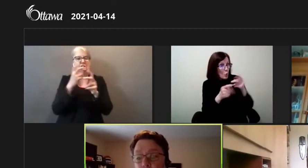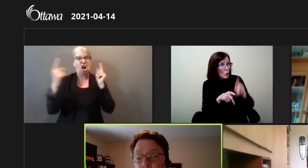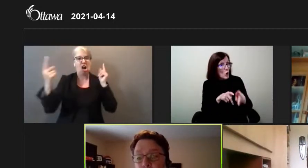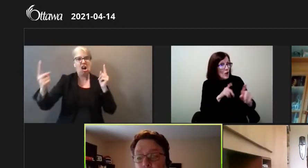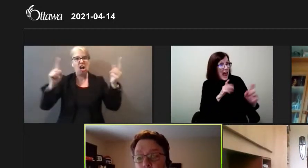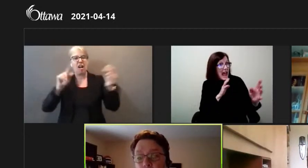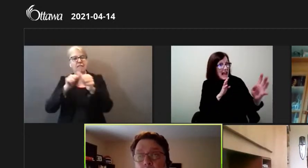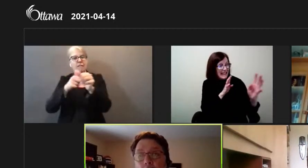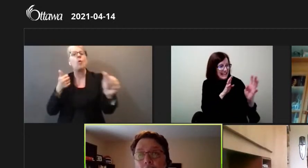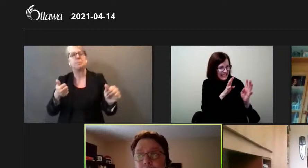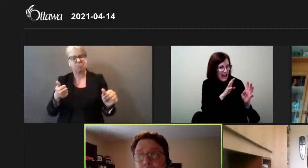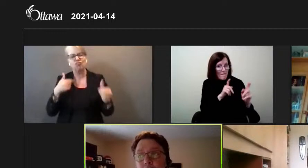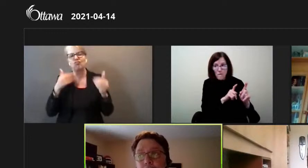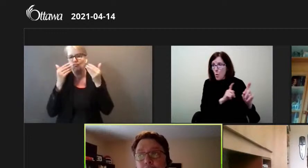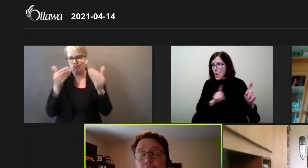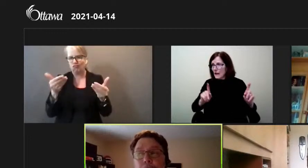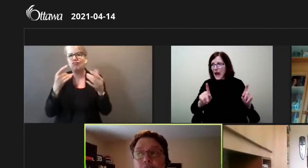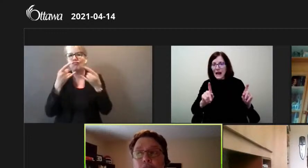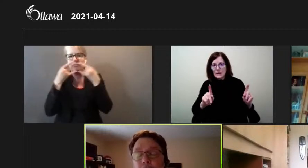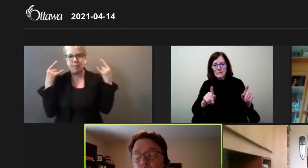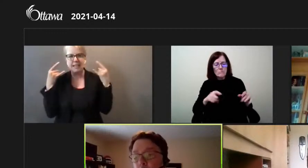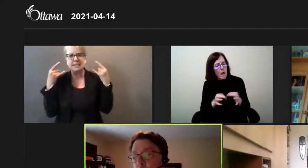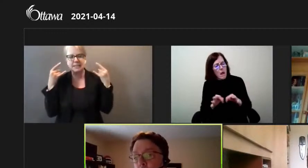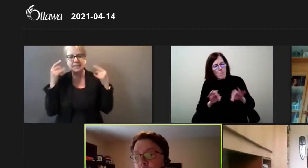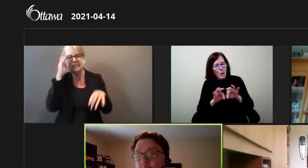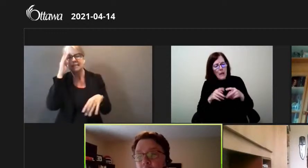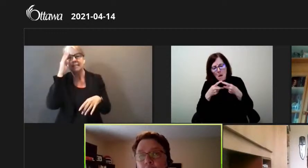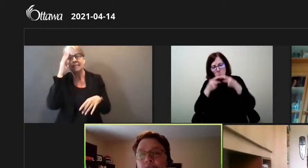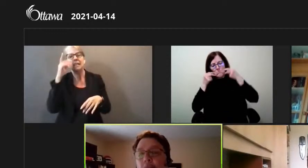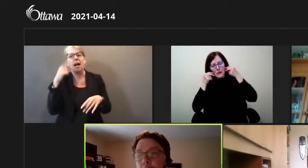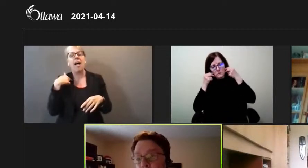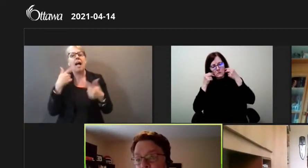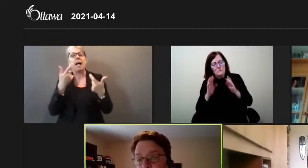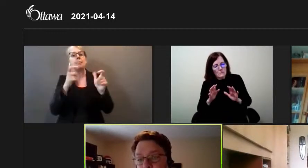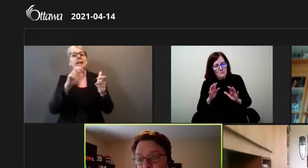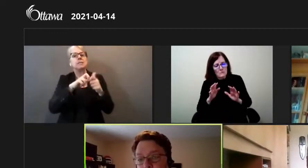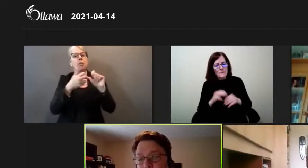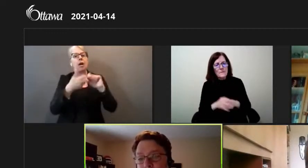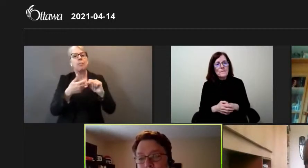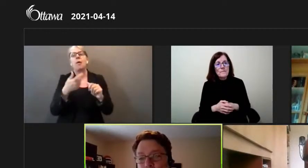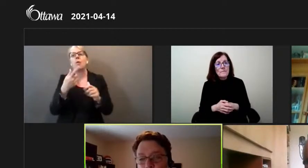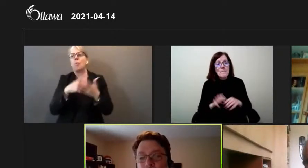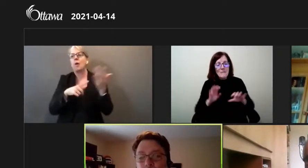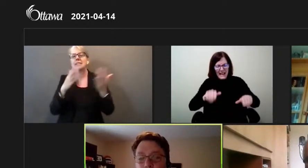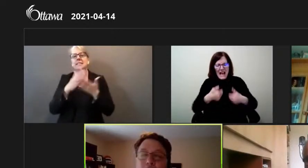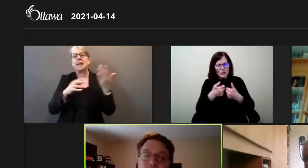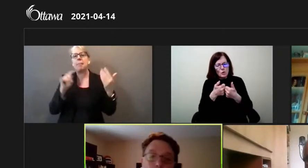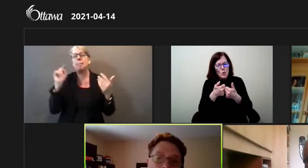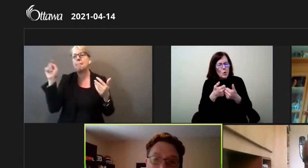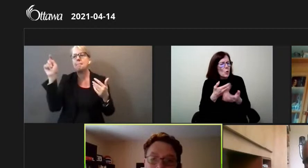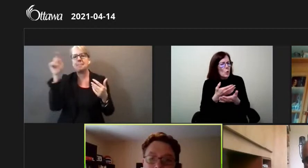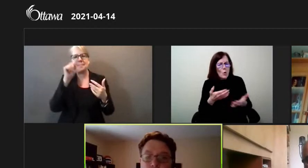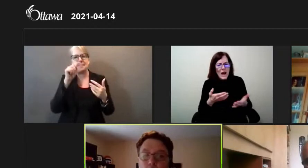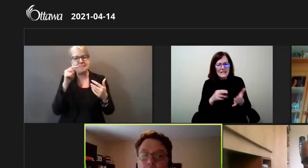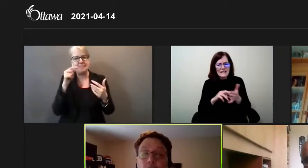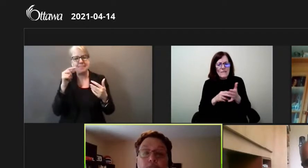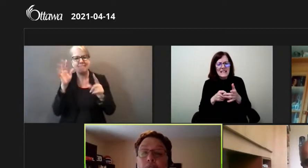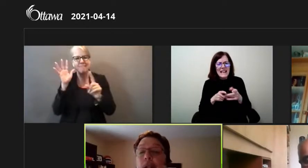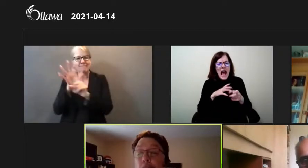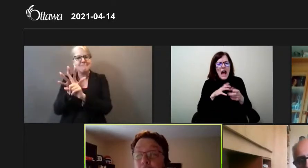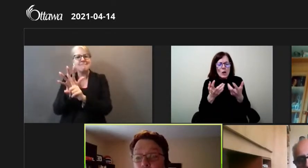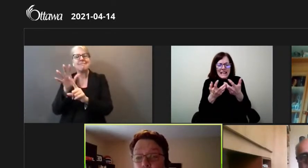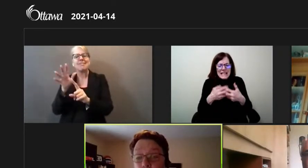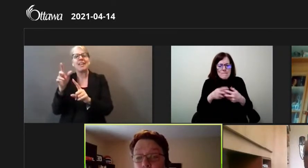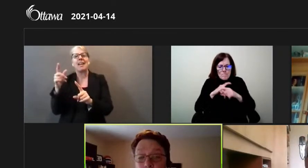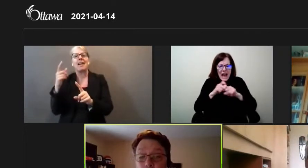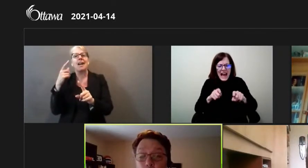put the mask on. I think the bigger issue is around some of the amenities that sort of are a bit of a magnet, you know, for example, a